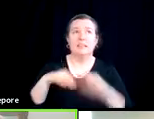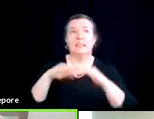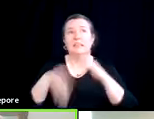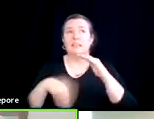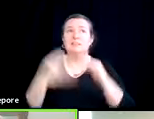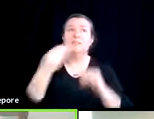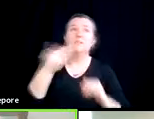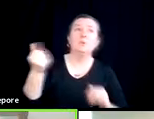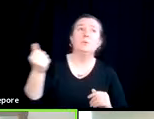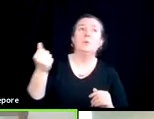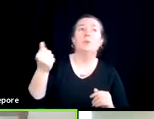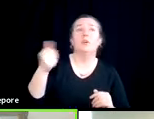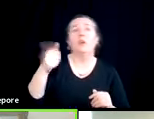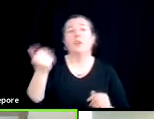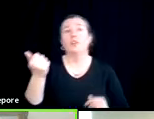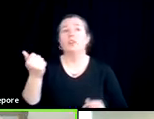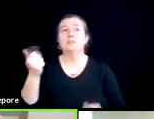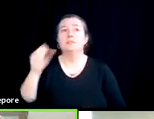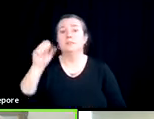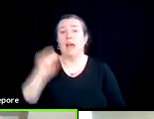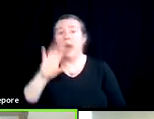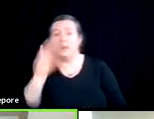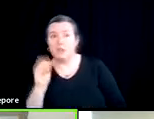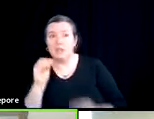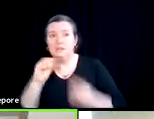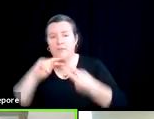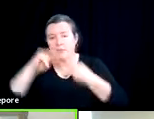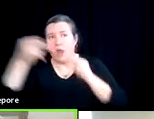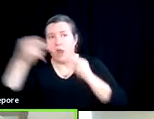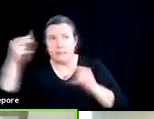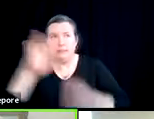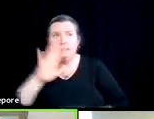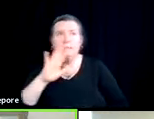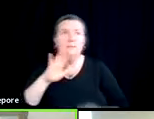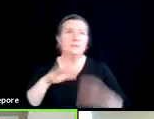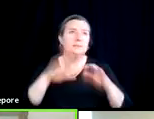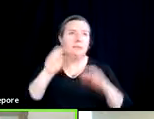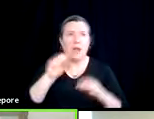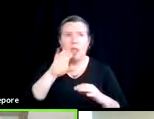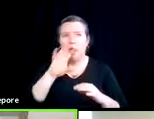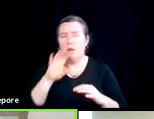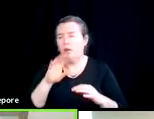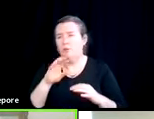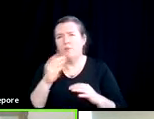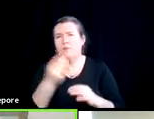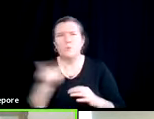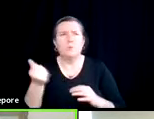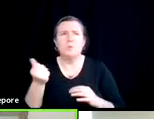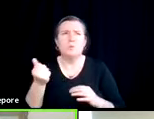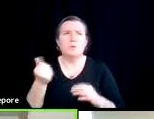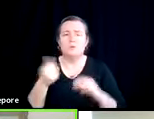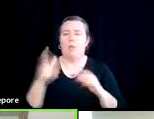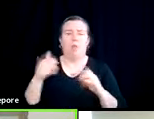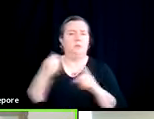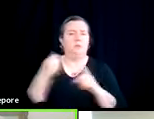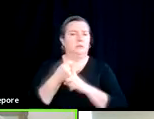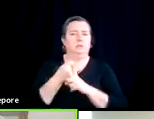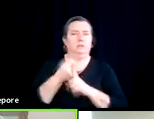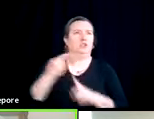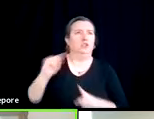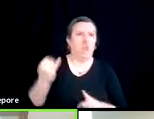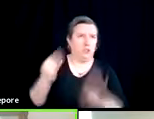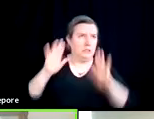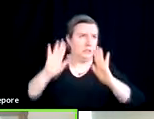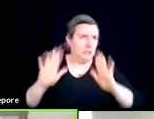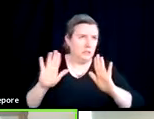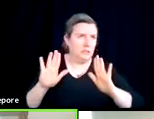two strains that have been reported in the country, and none in New Jersey. So we have not a lot of cases considering